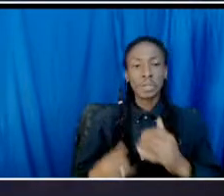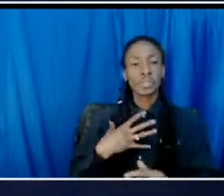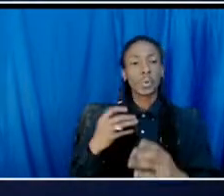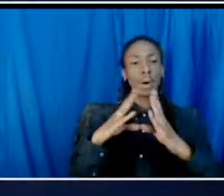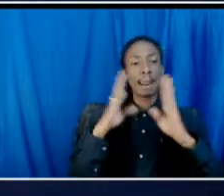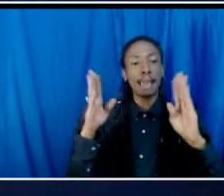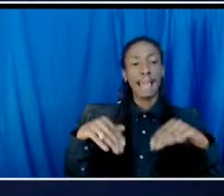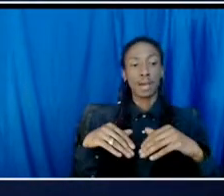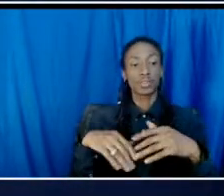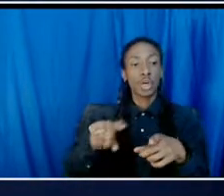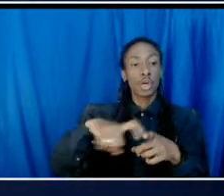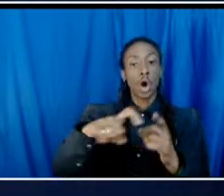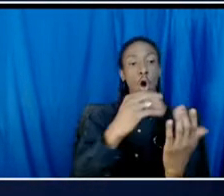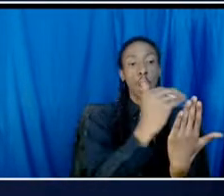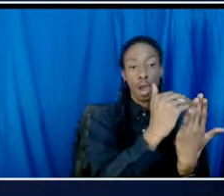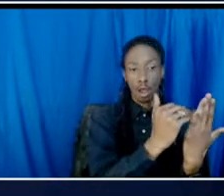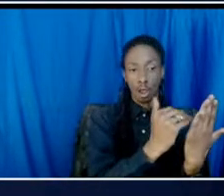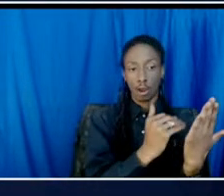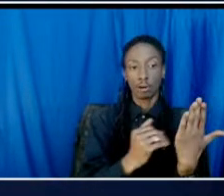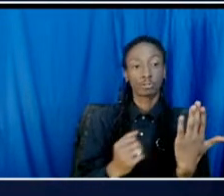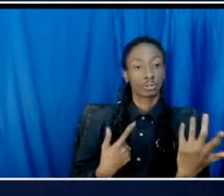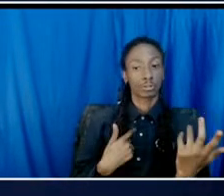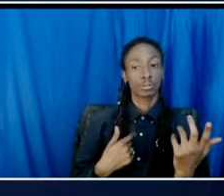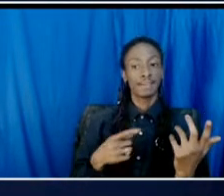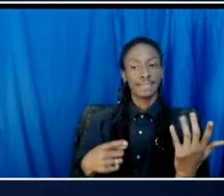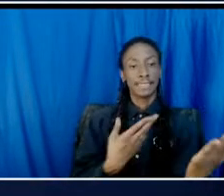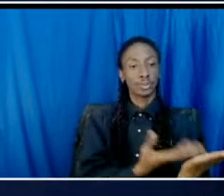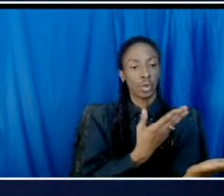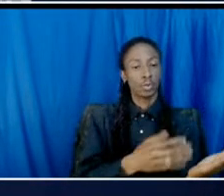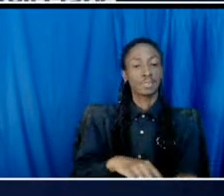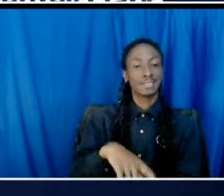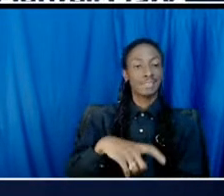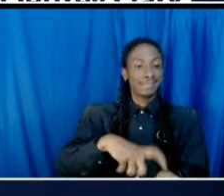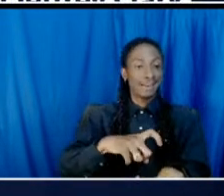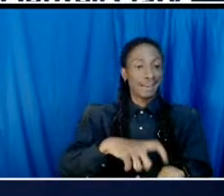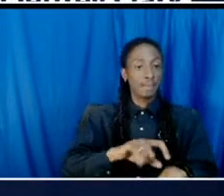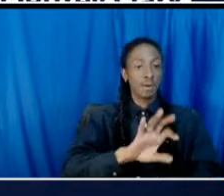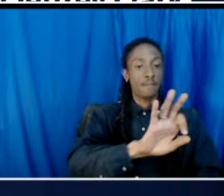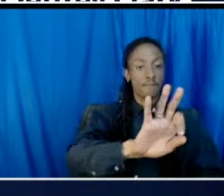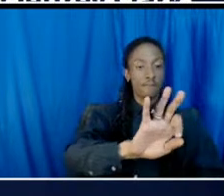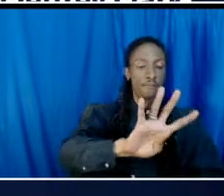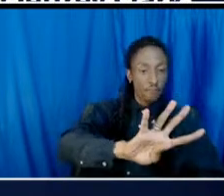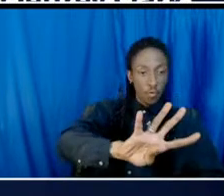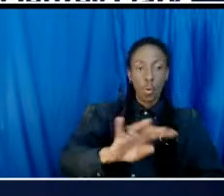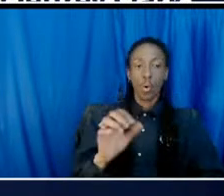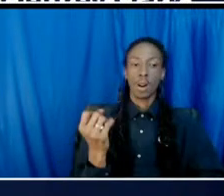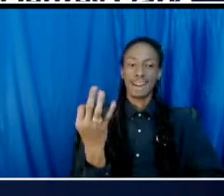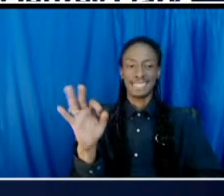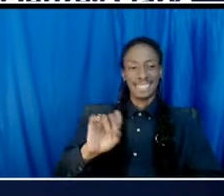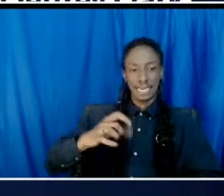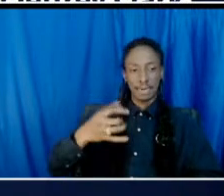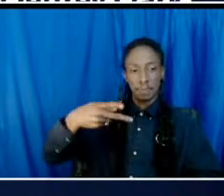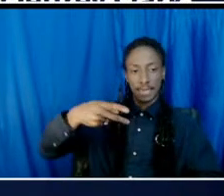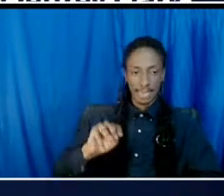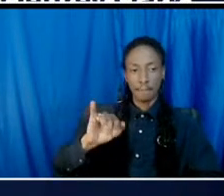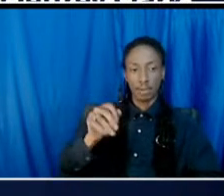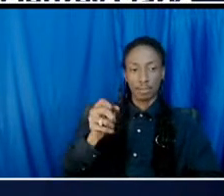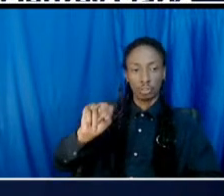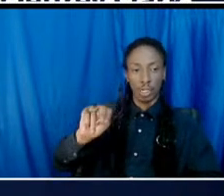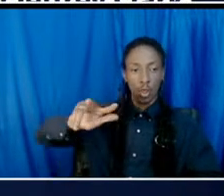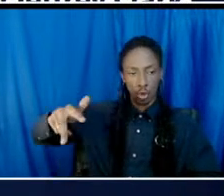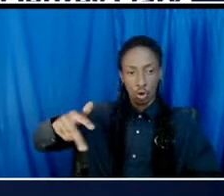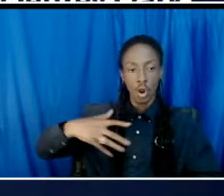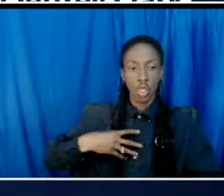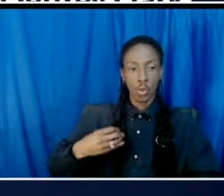logs obtained by the committee show that by 4:19 p.m. on January 3rd, the White House had already begun